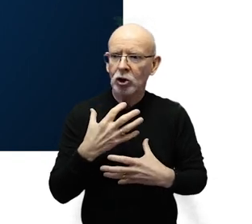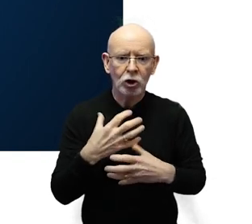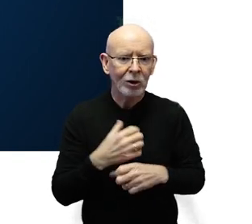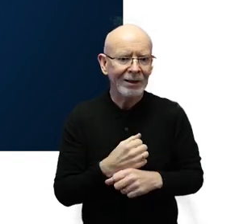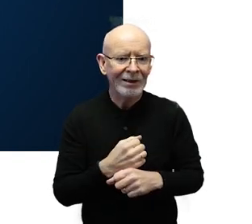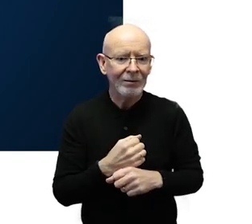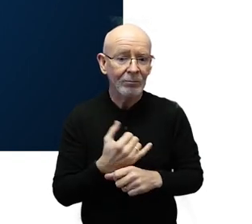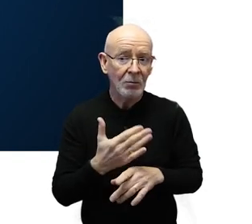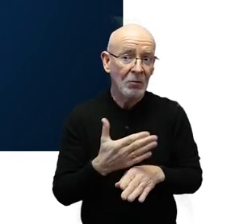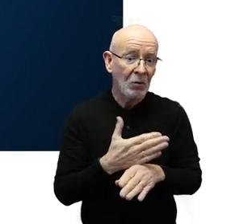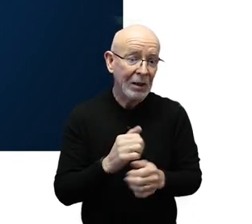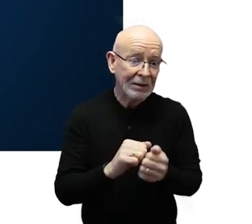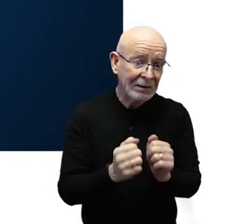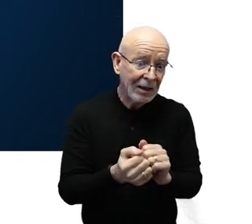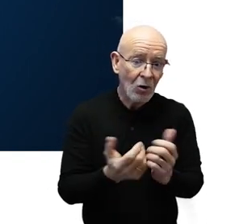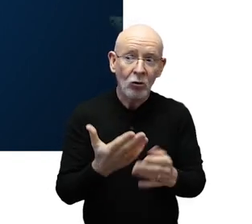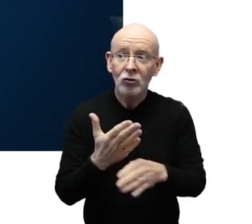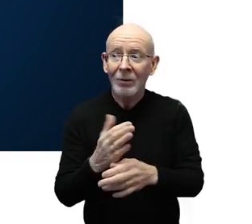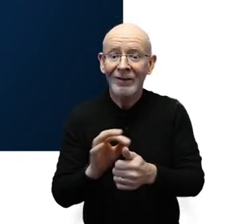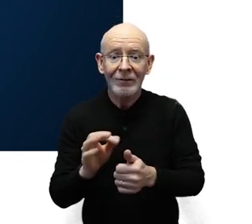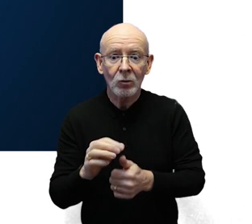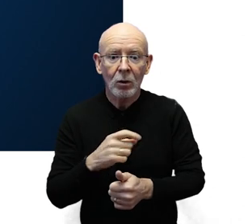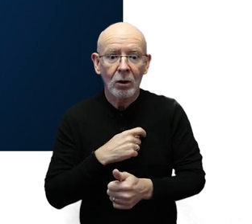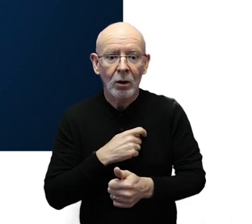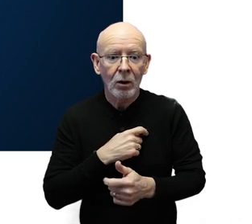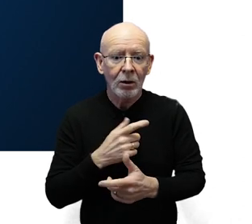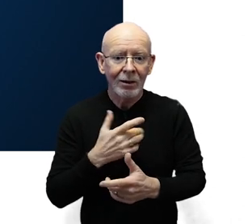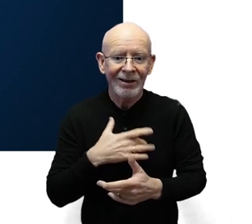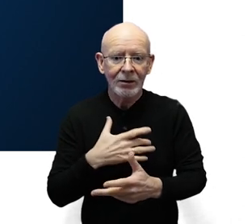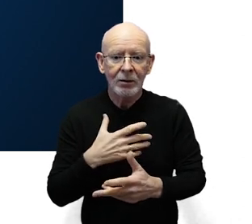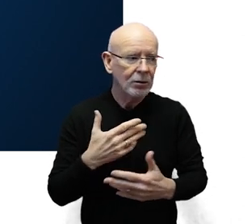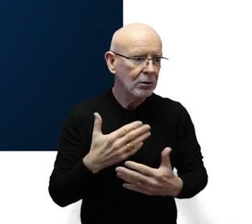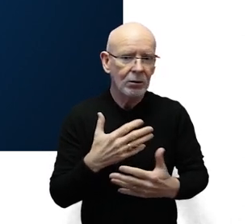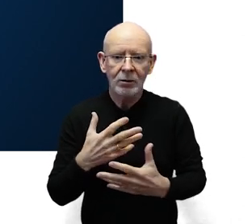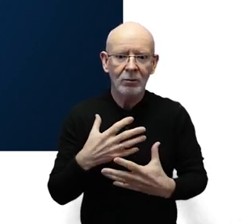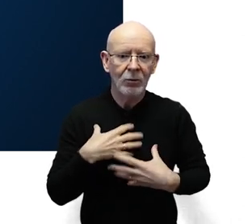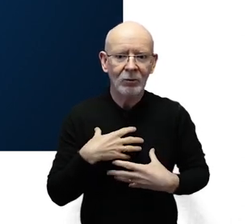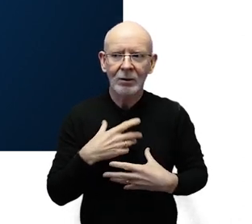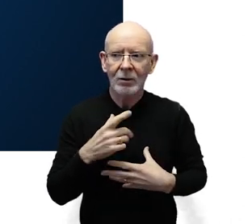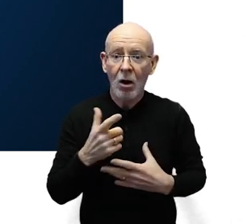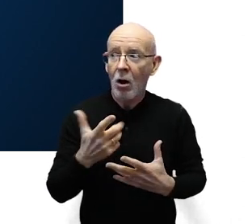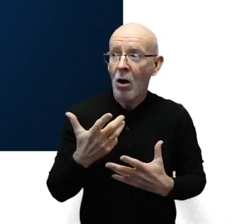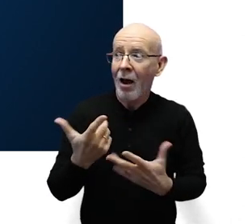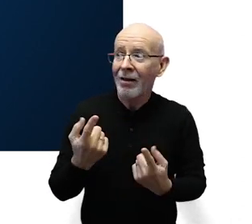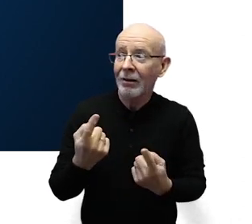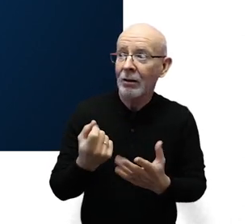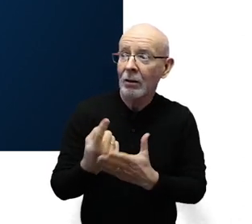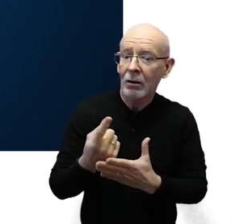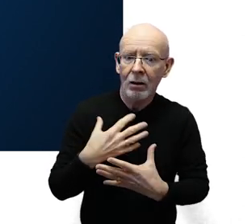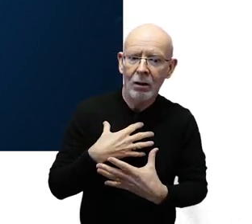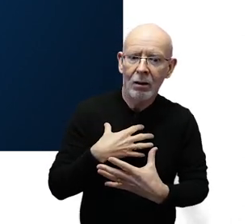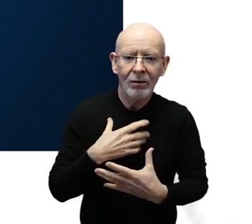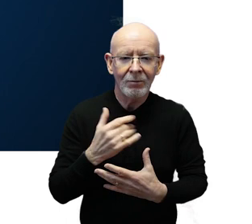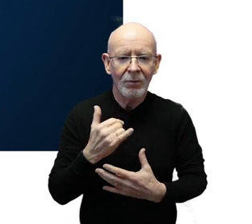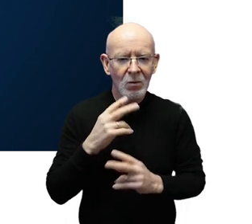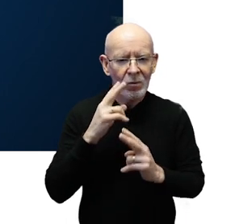before an exam or a job interview, or if we need to take fast action in response to danger. We may notice that our